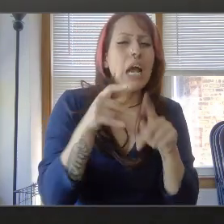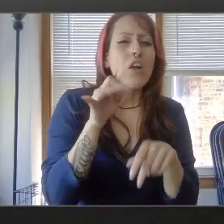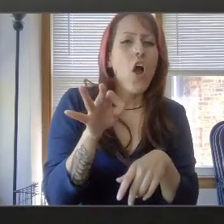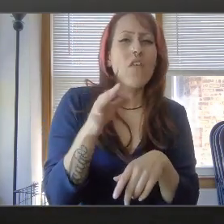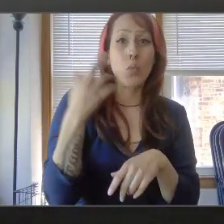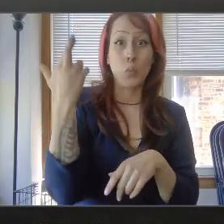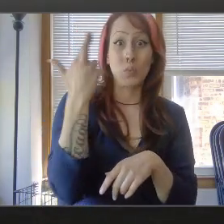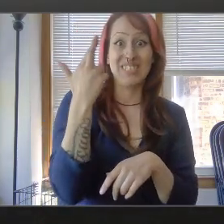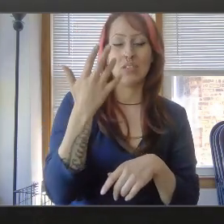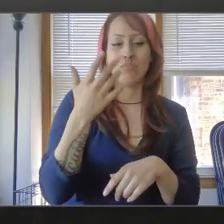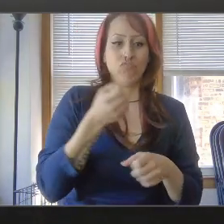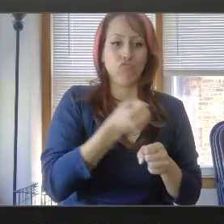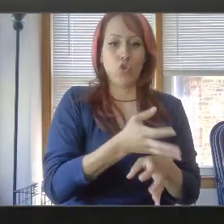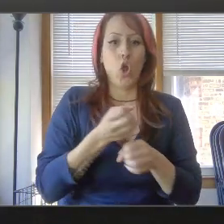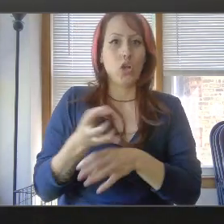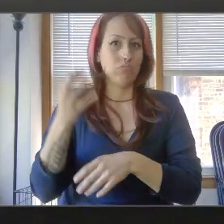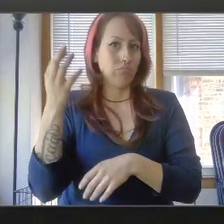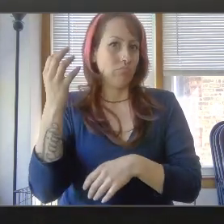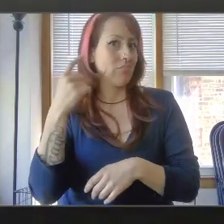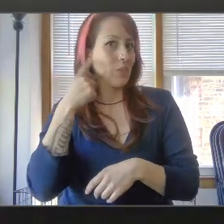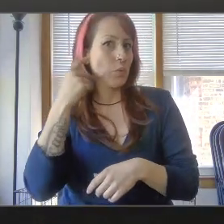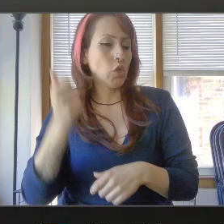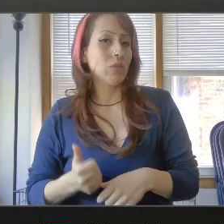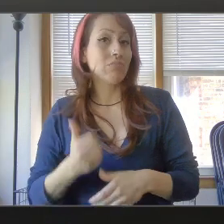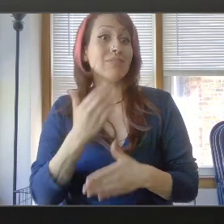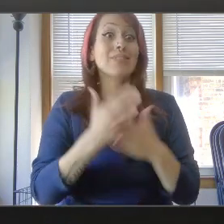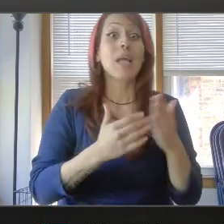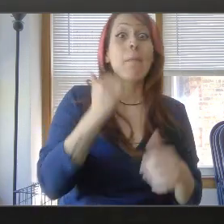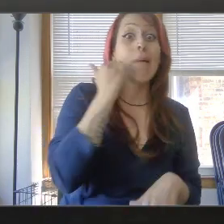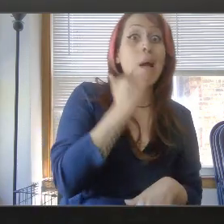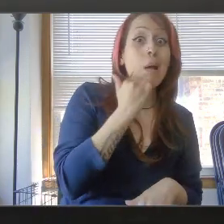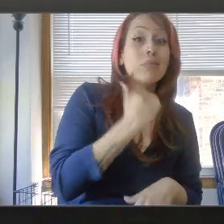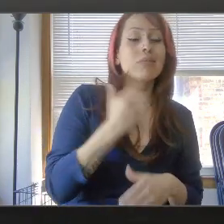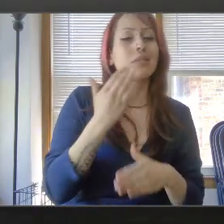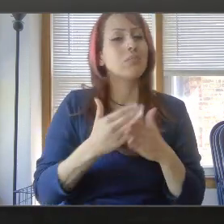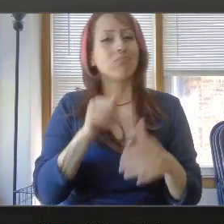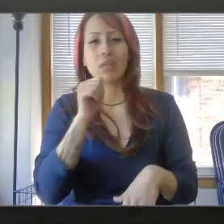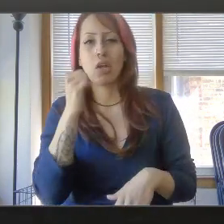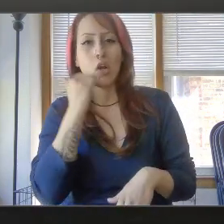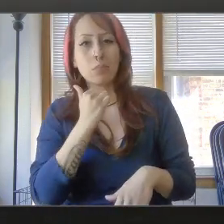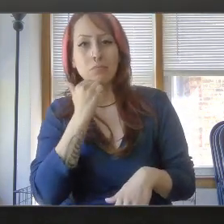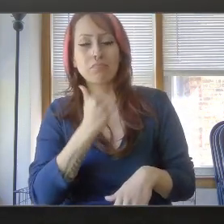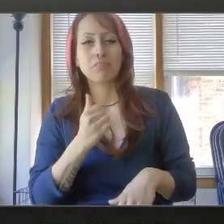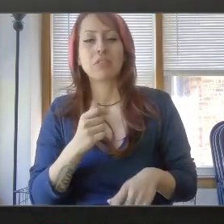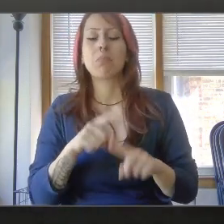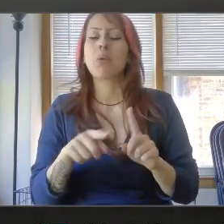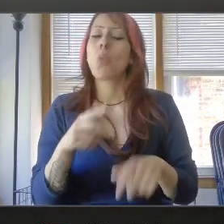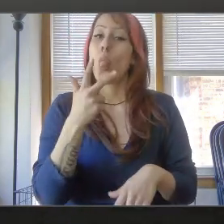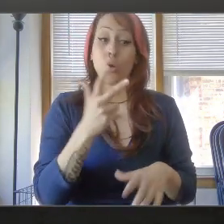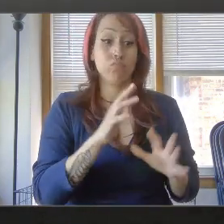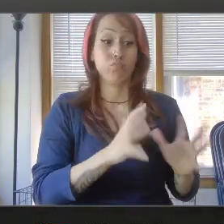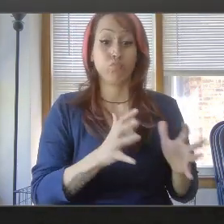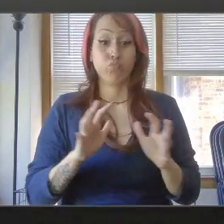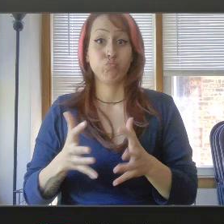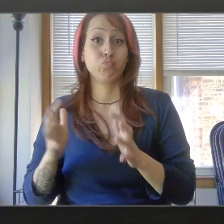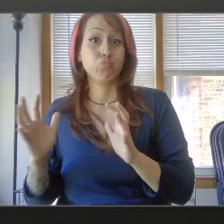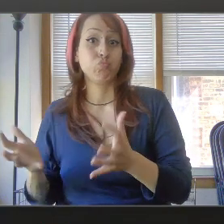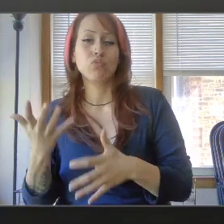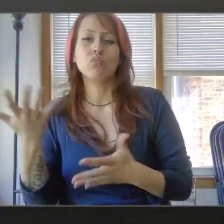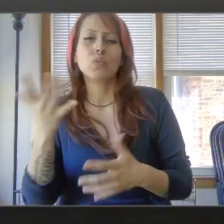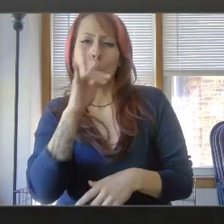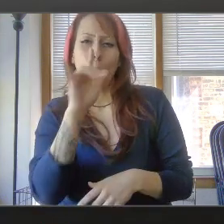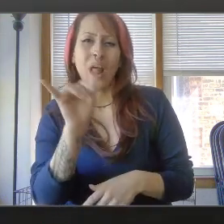these are common, some of these are not so common. Nonetheless, I want to share with you the 3 classifications of hearing loss and some